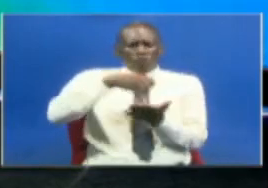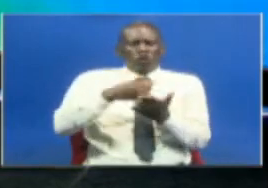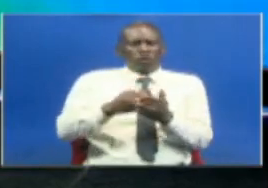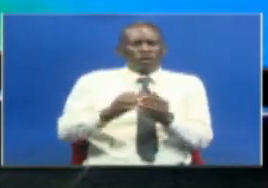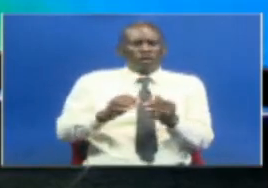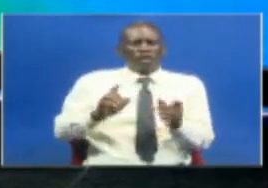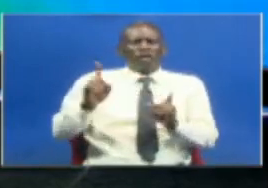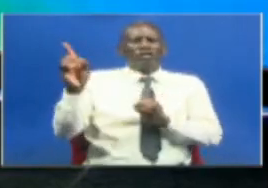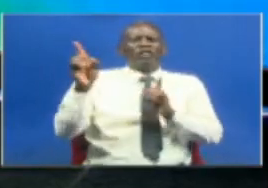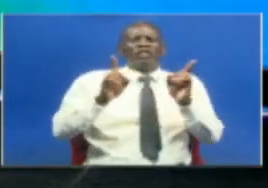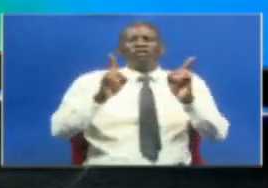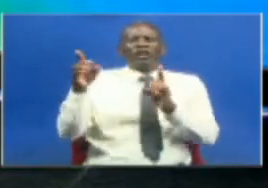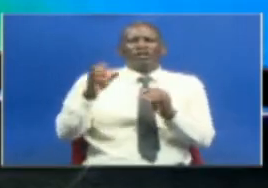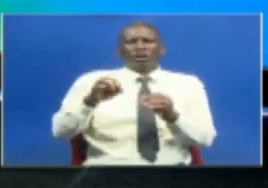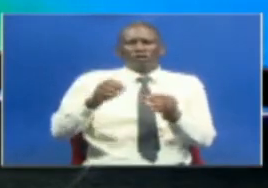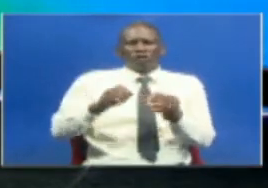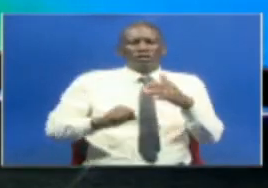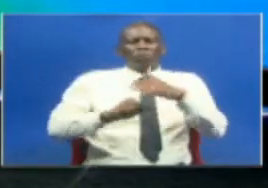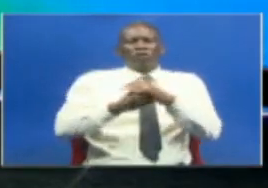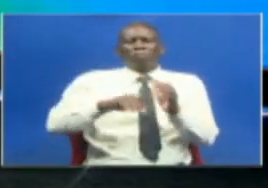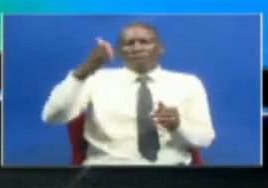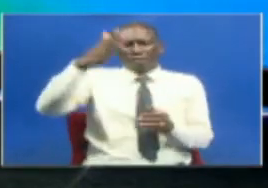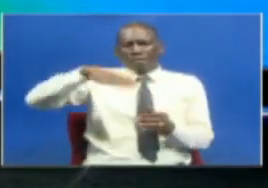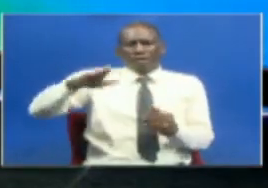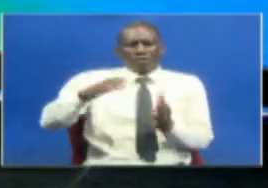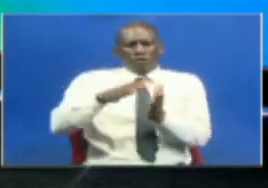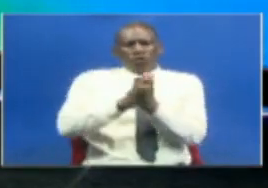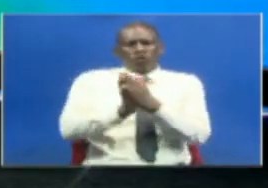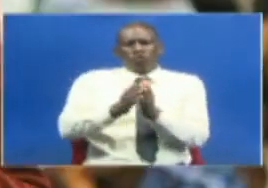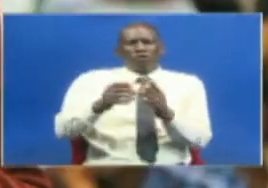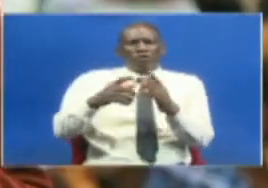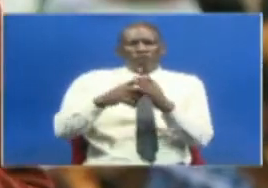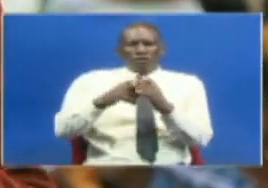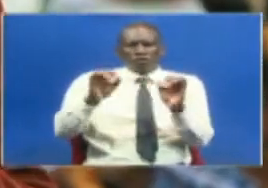parliament. NTV's Vincent Odor begins our broadcast tonight.